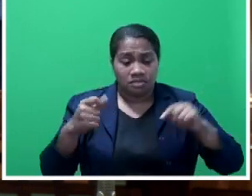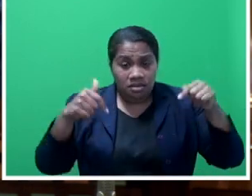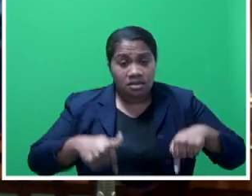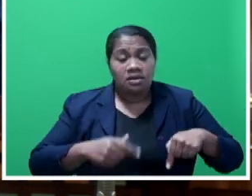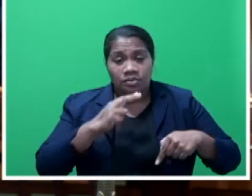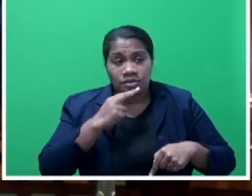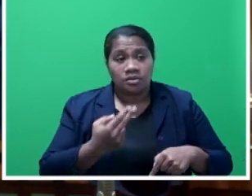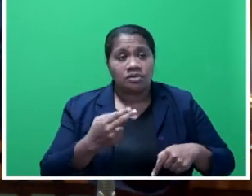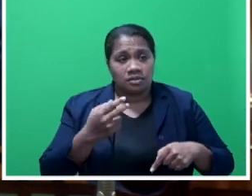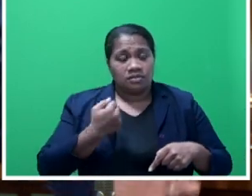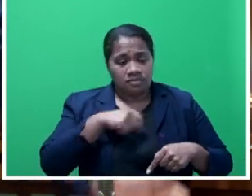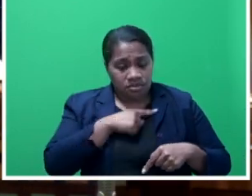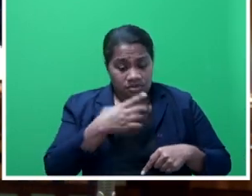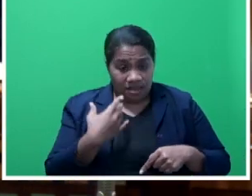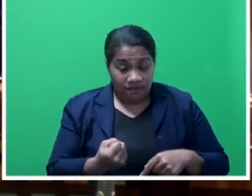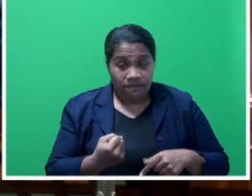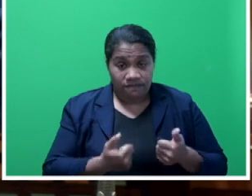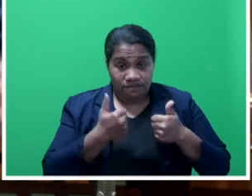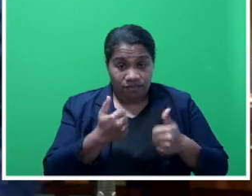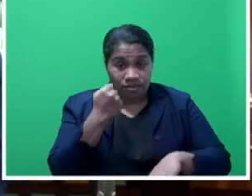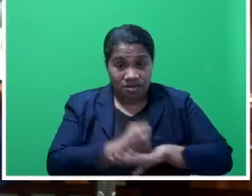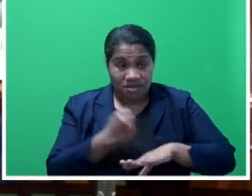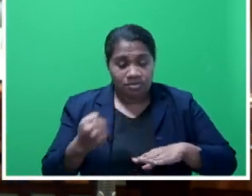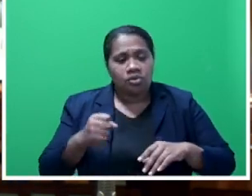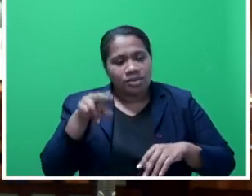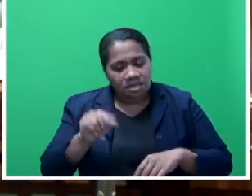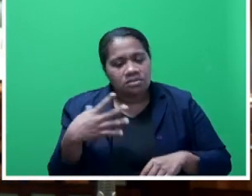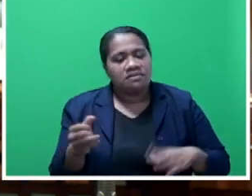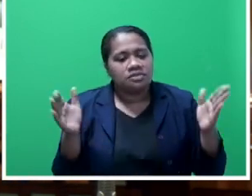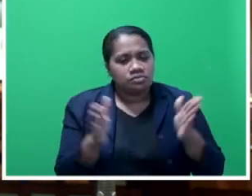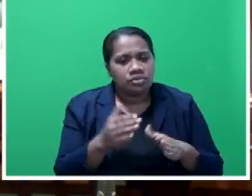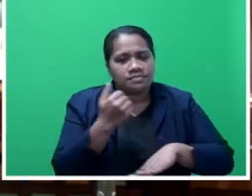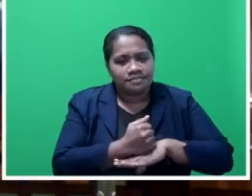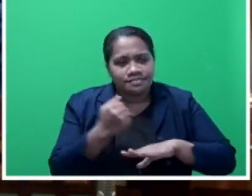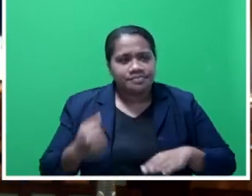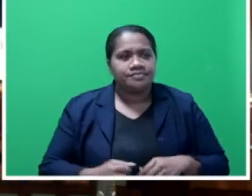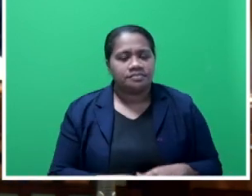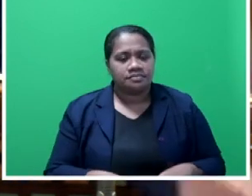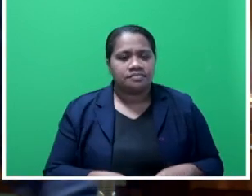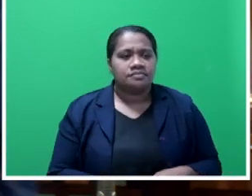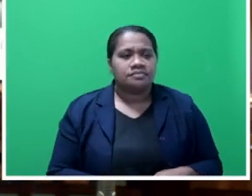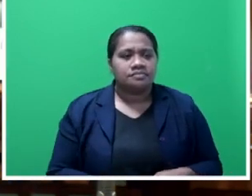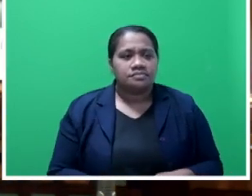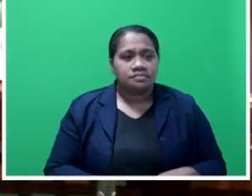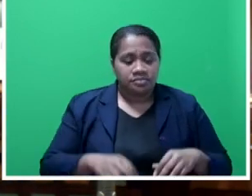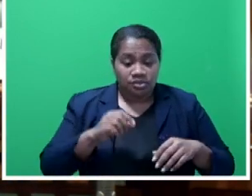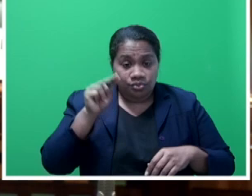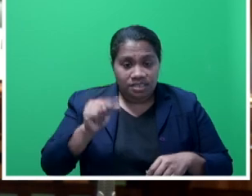run efficient and effective governments, we need to have small governments, we need to outsource, because when you outsource, you create more